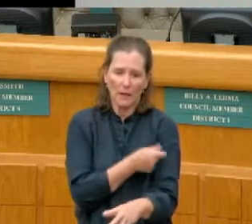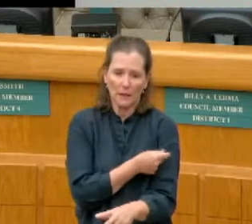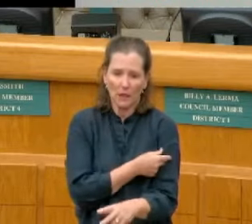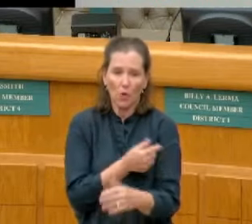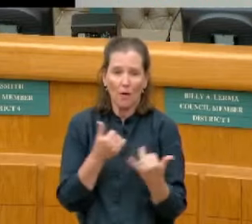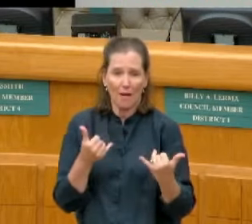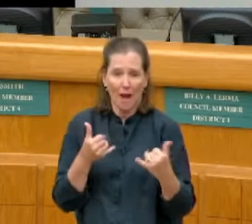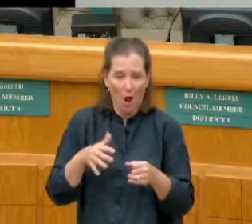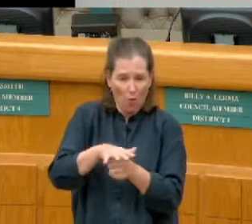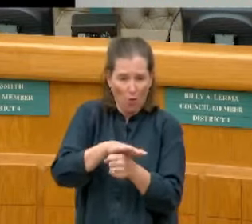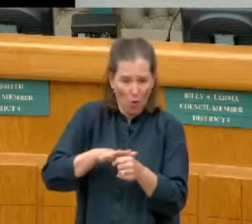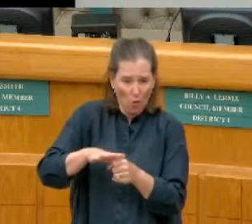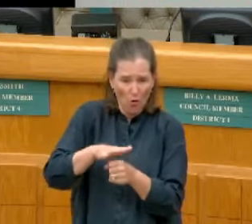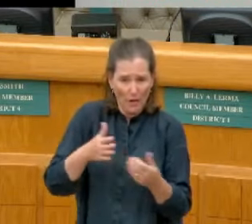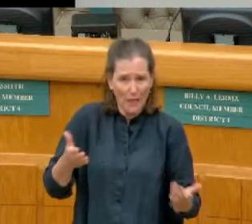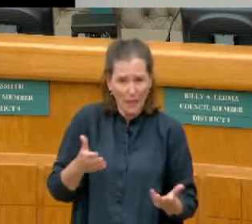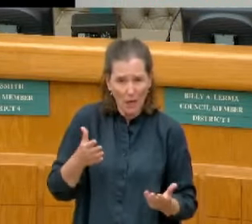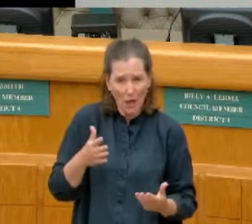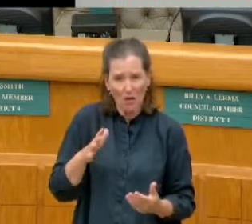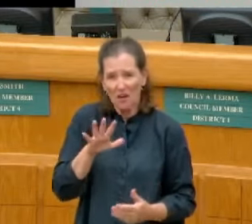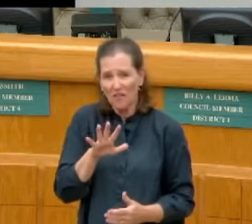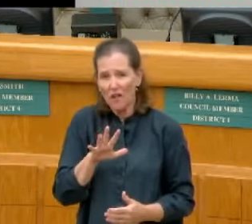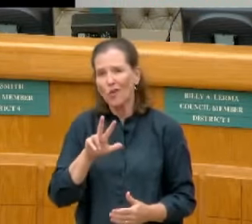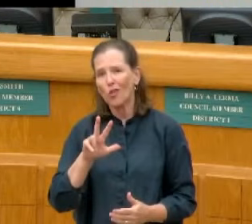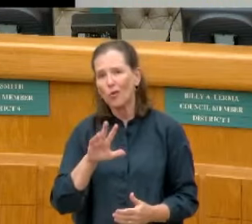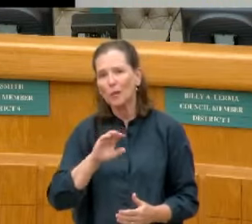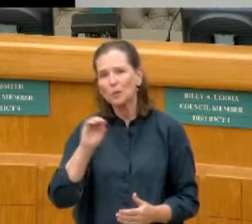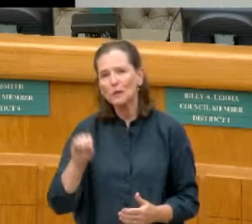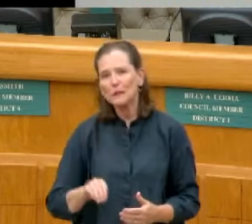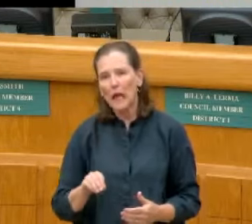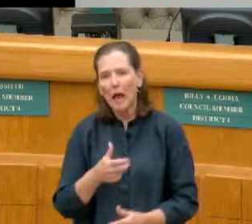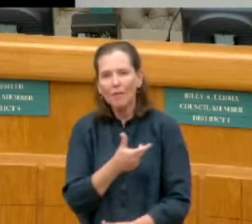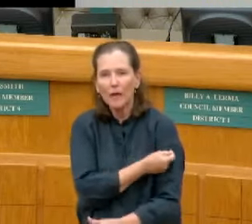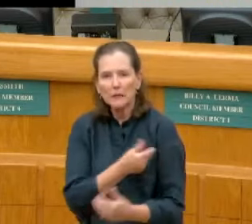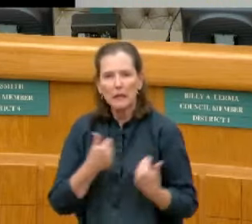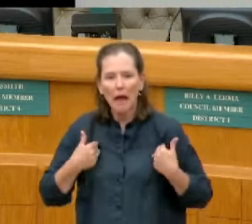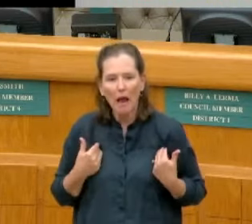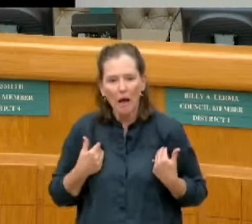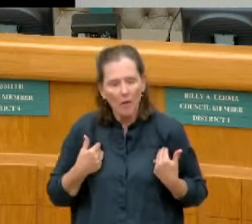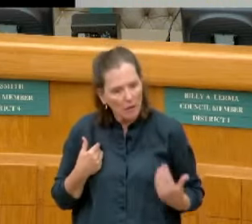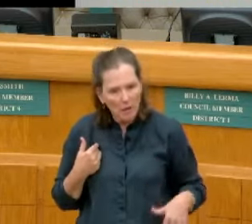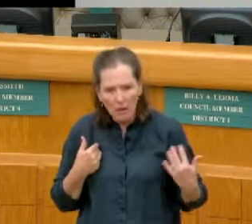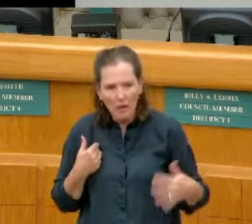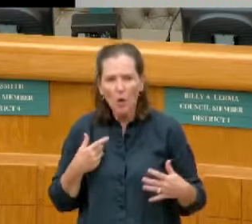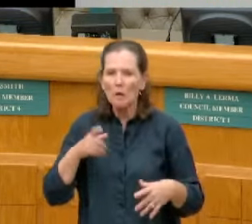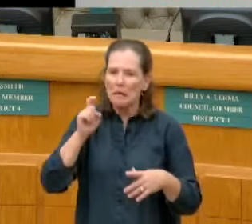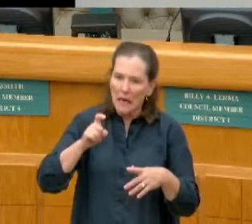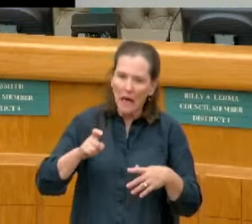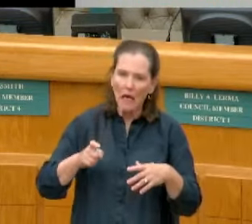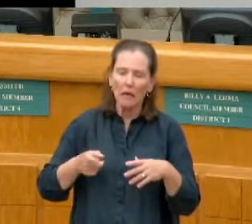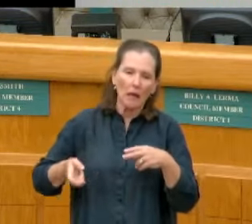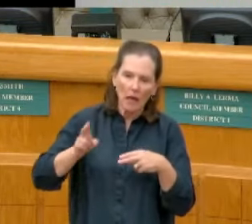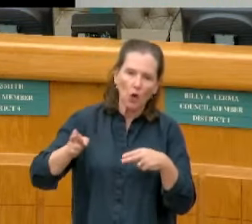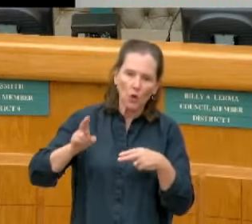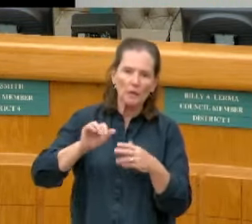53%. Our children deserve to have full-time, in-person, safe learning with prevention measures in